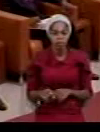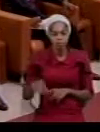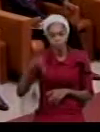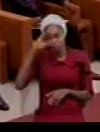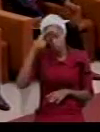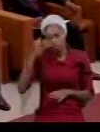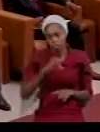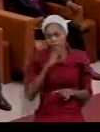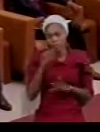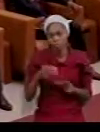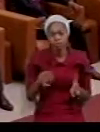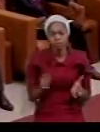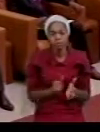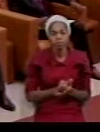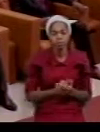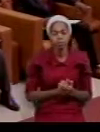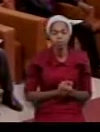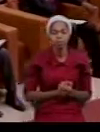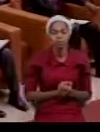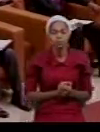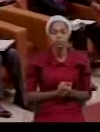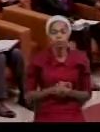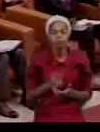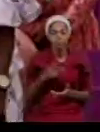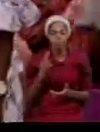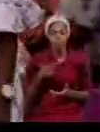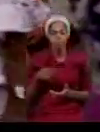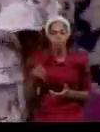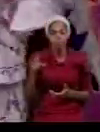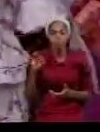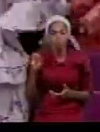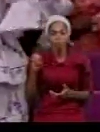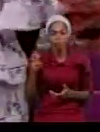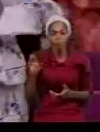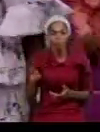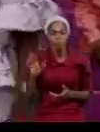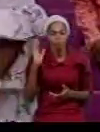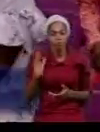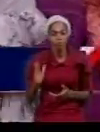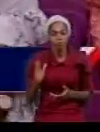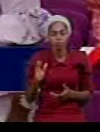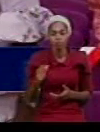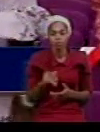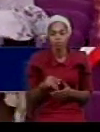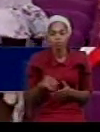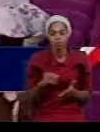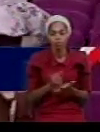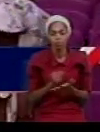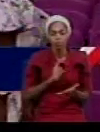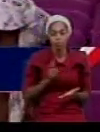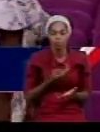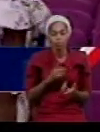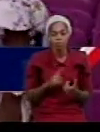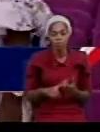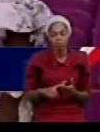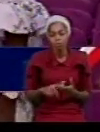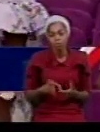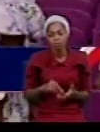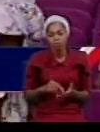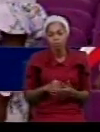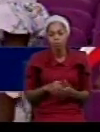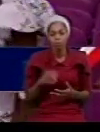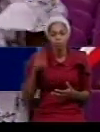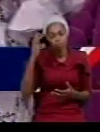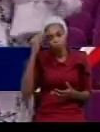Azimi, please, you will help us with our text today. So get ready. Leviticus 11, verse 45. For I am the